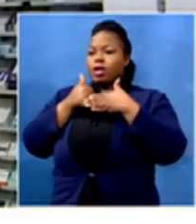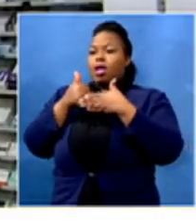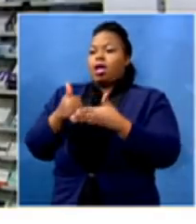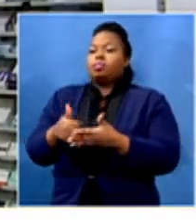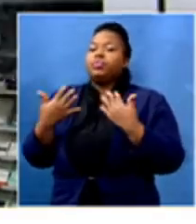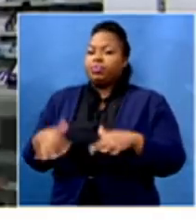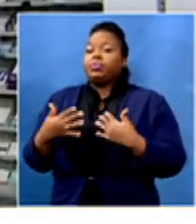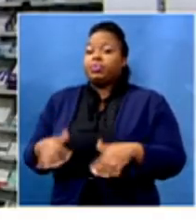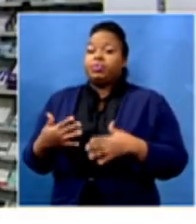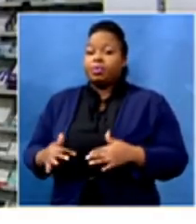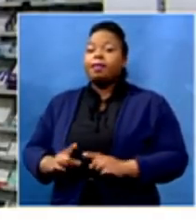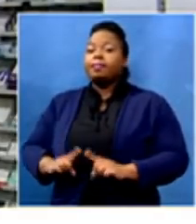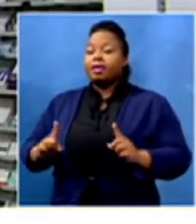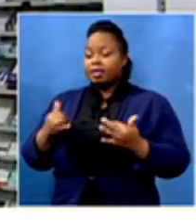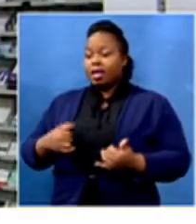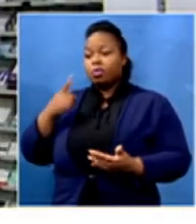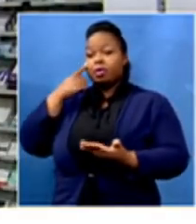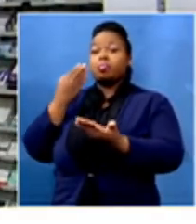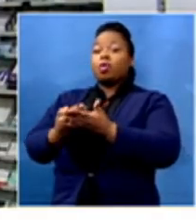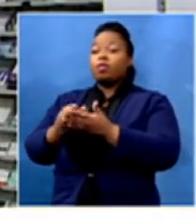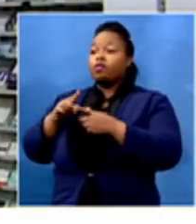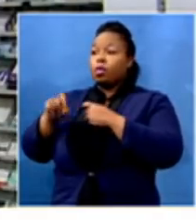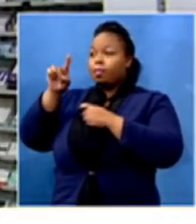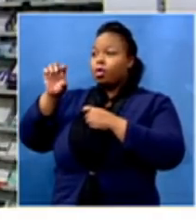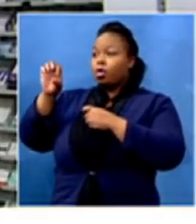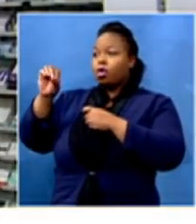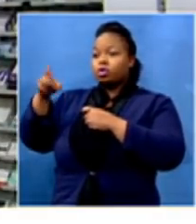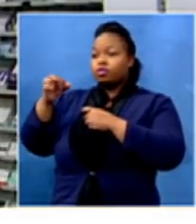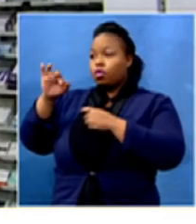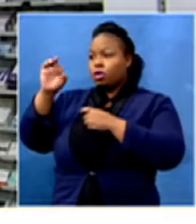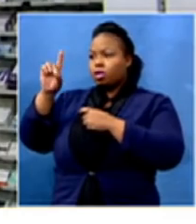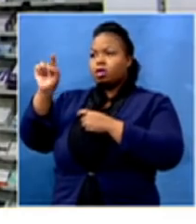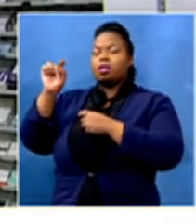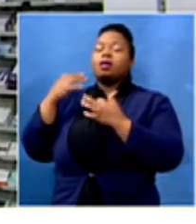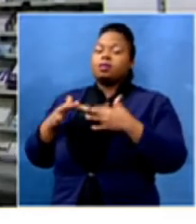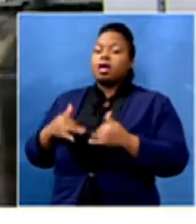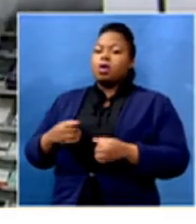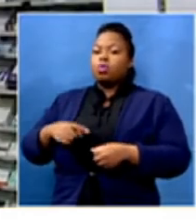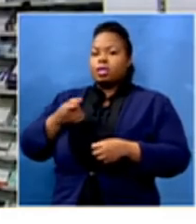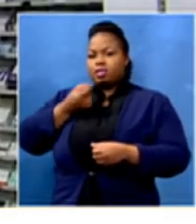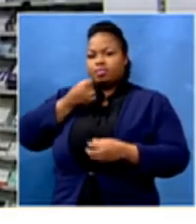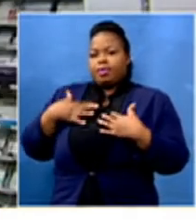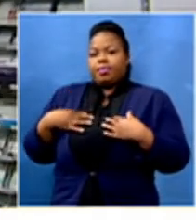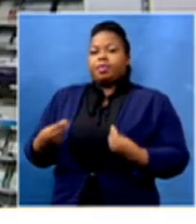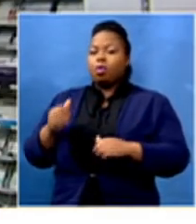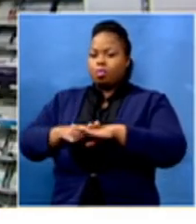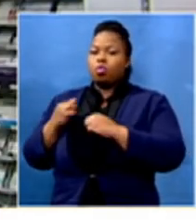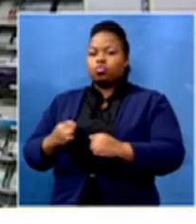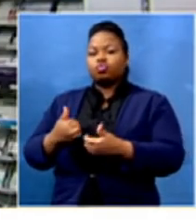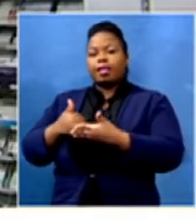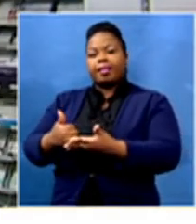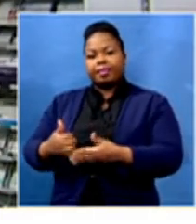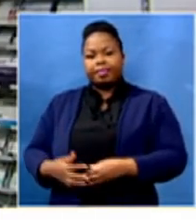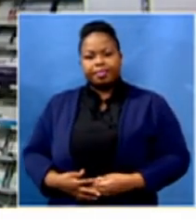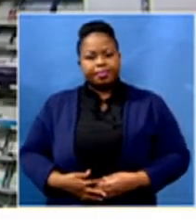But with the proof now, it really makes the treatment regimen very strong. Good. So, Minister,